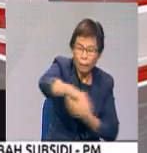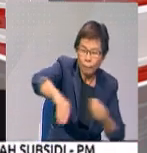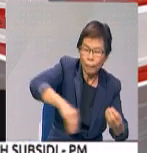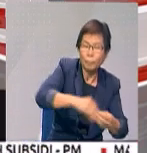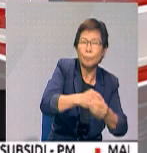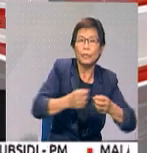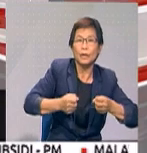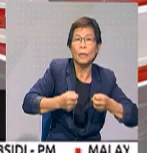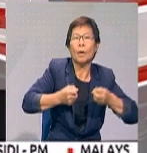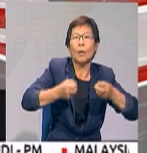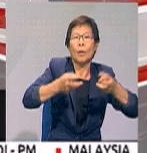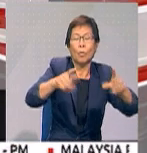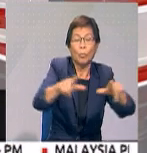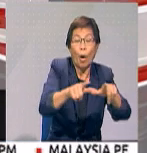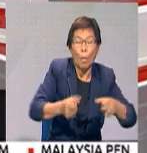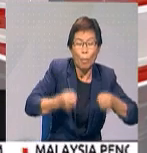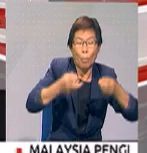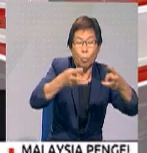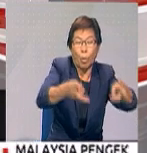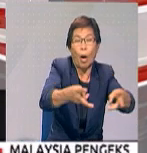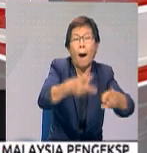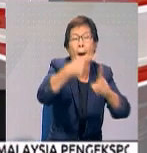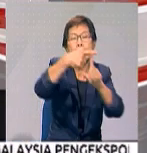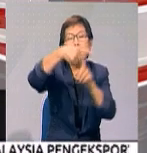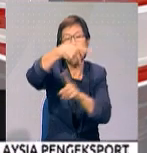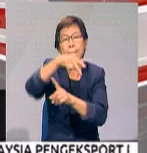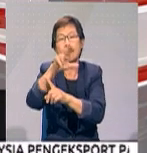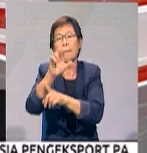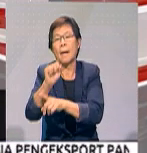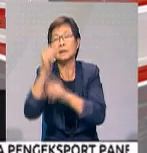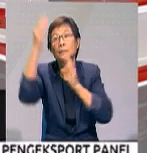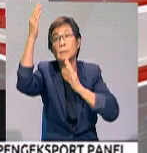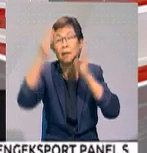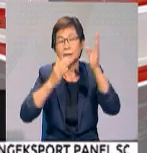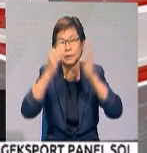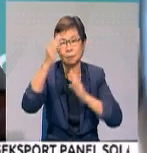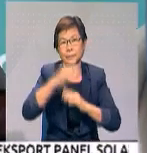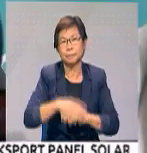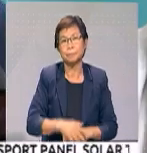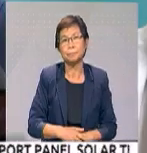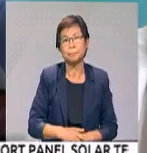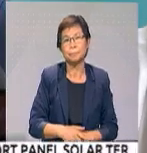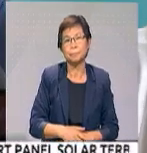alihan konsesi lebuh raya bertol plus Malaysia Berhad.